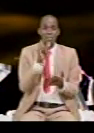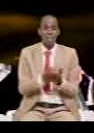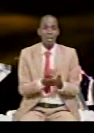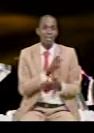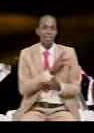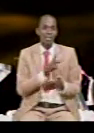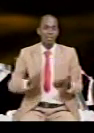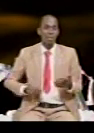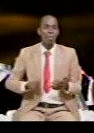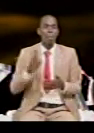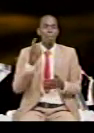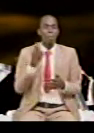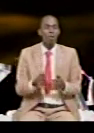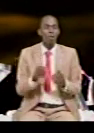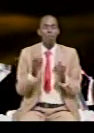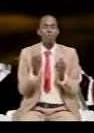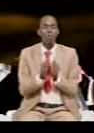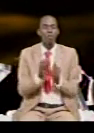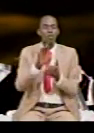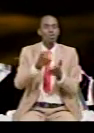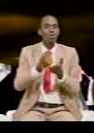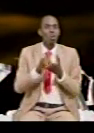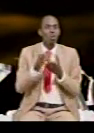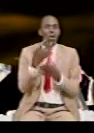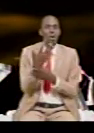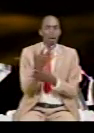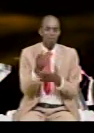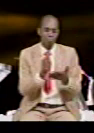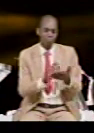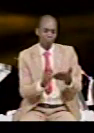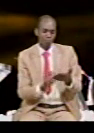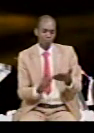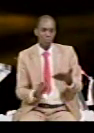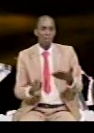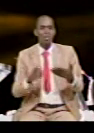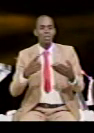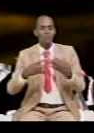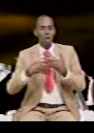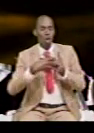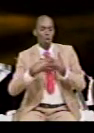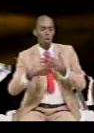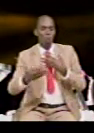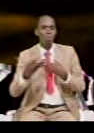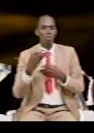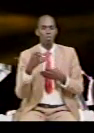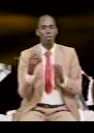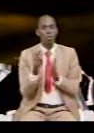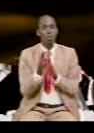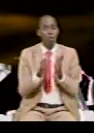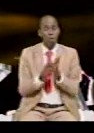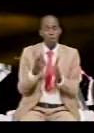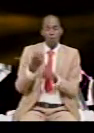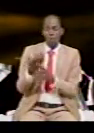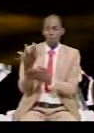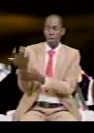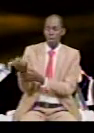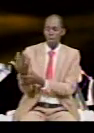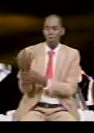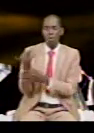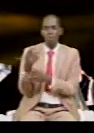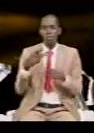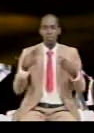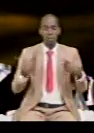must, with his own hand, write out a copy of the law from the hand of the priest. He must write, as